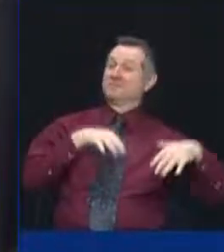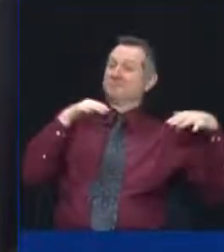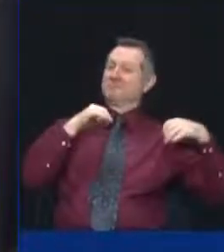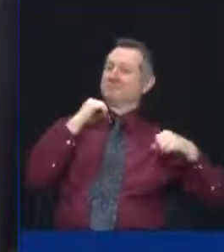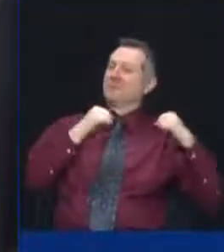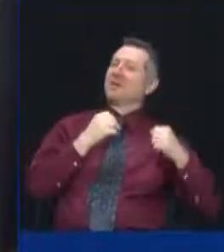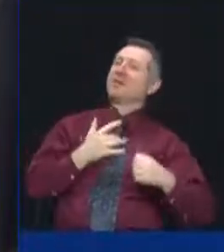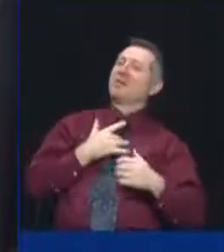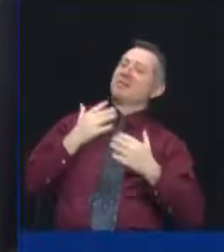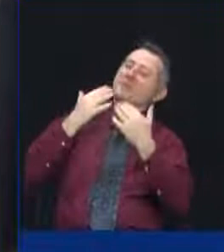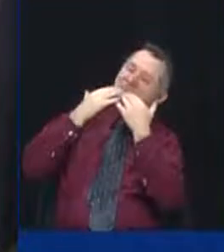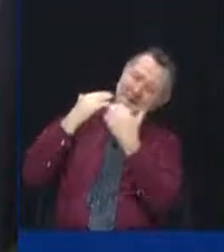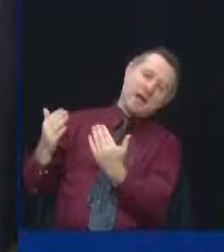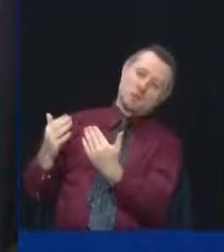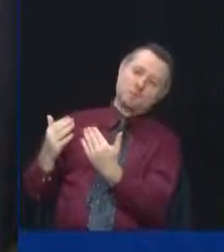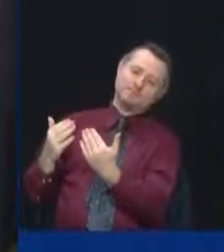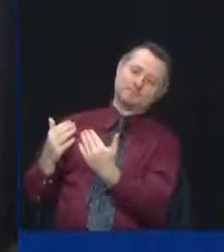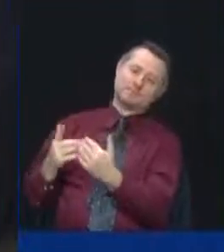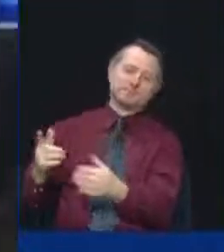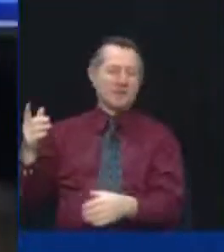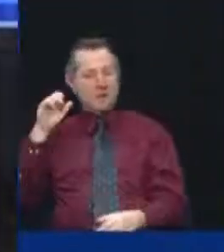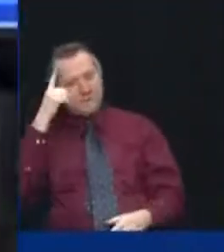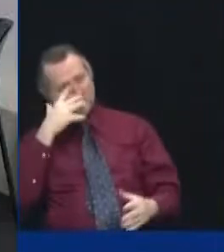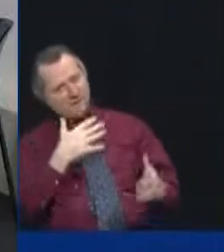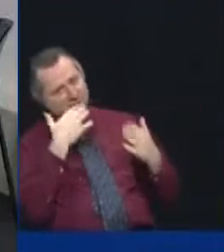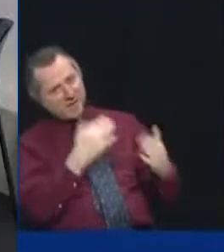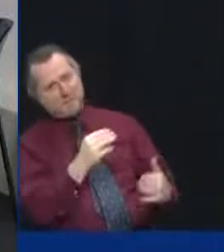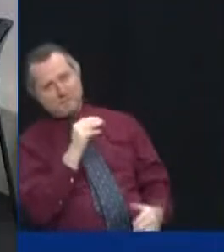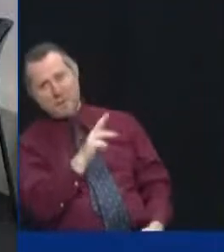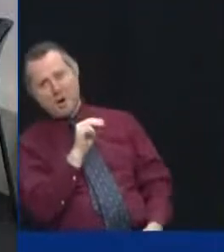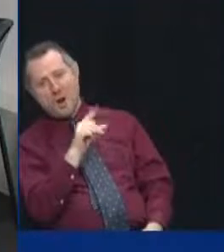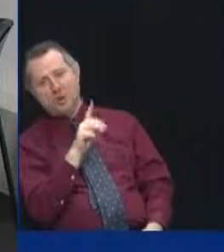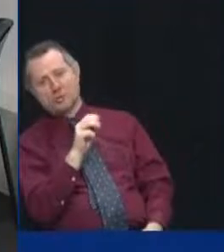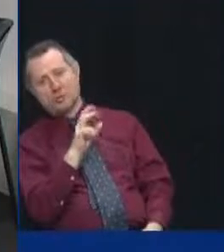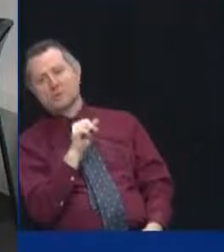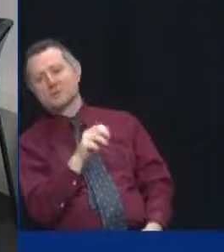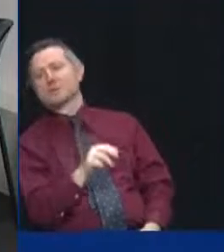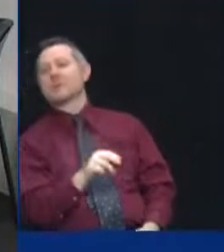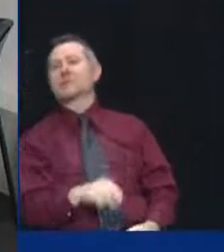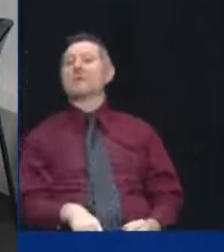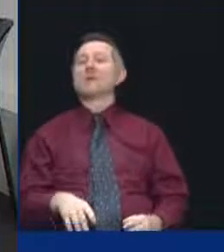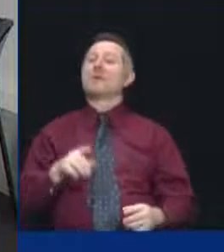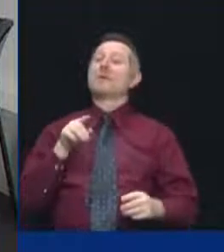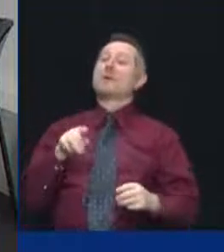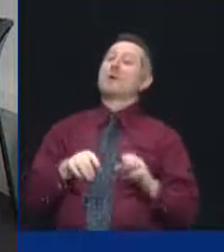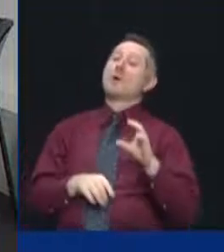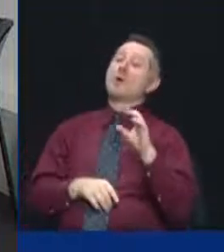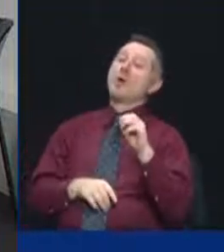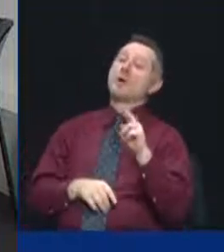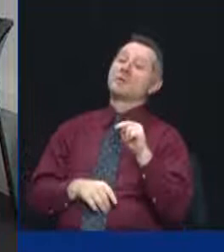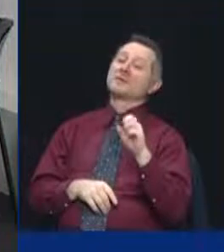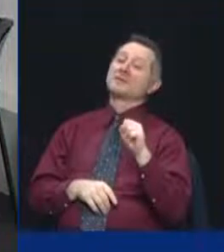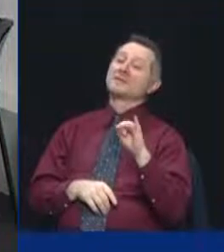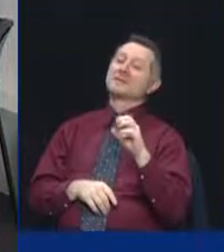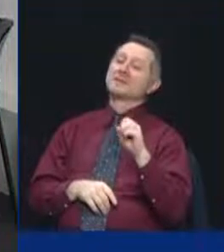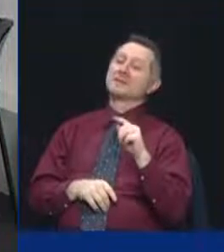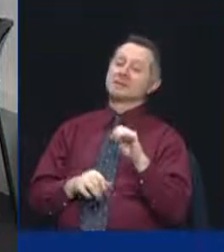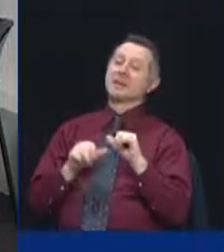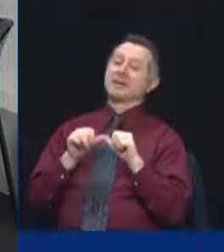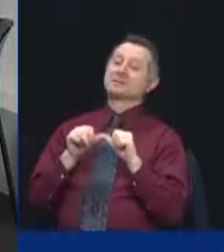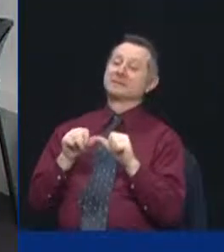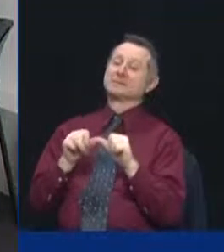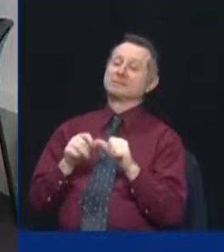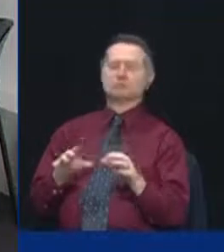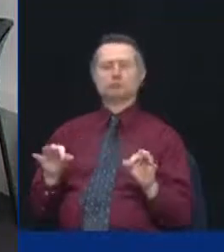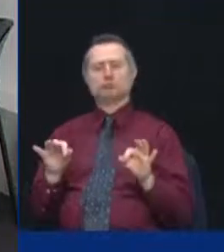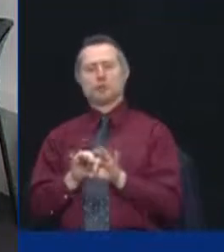thank you. Thank you, Mr. Alderson. Well, consistency matters in life, 60 years. And also thank you for what you did